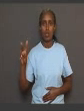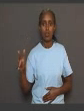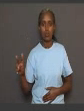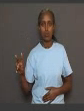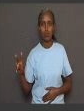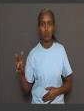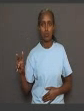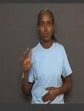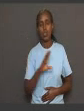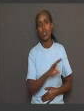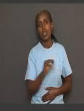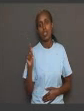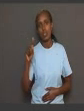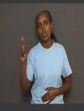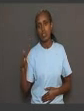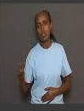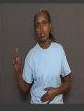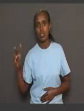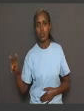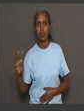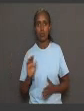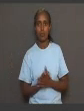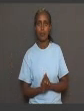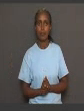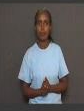y2, and z2.